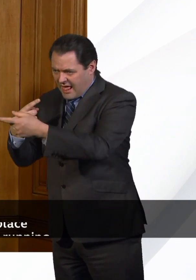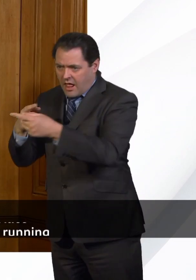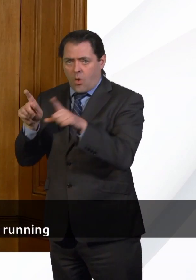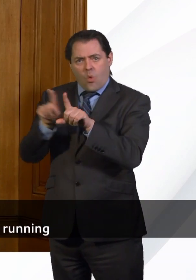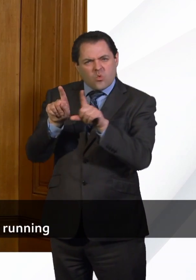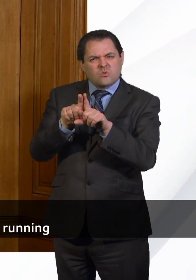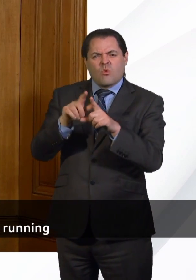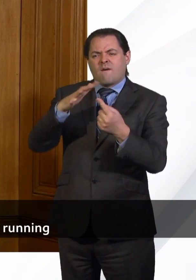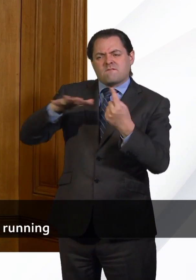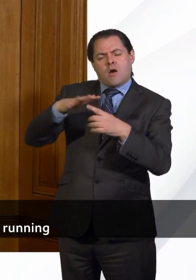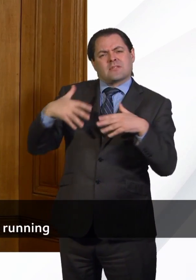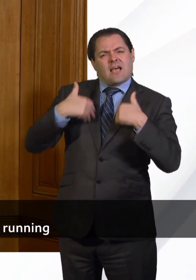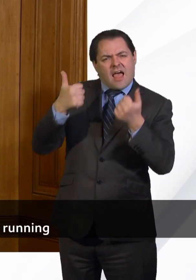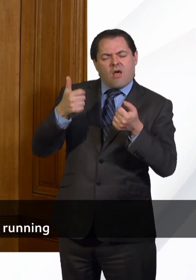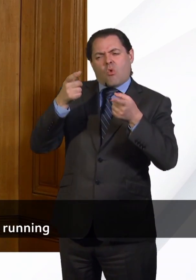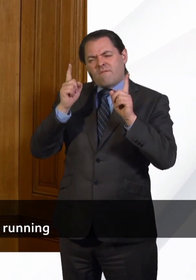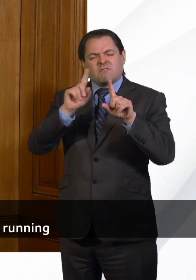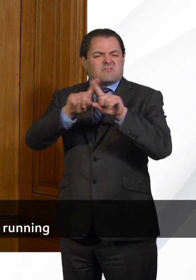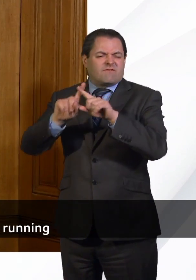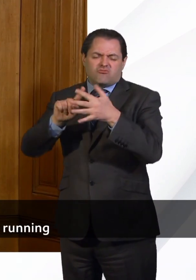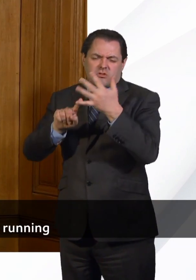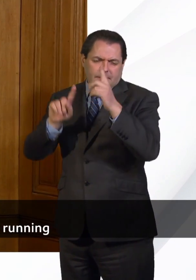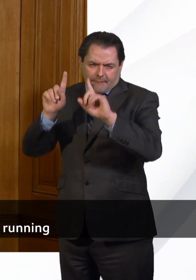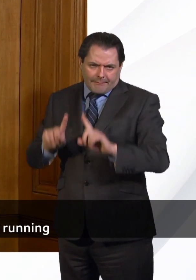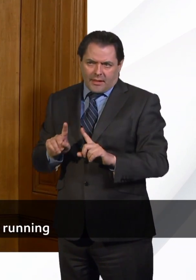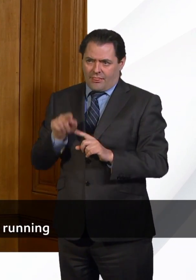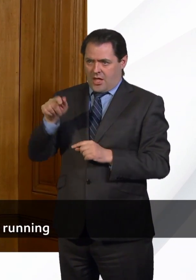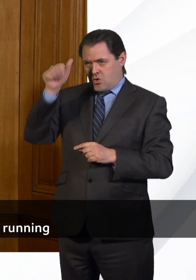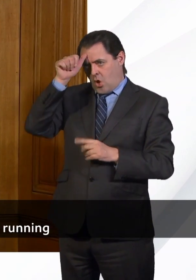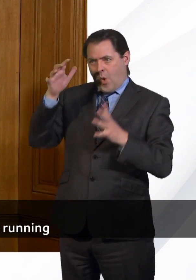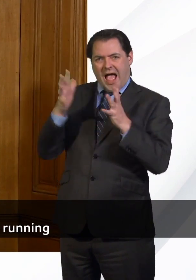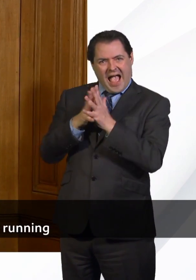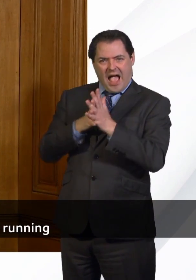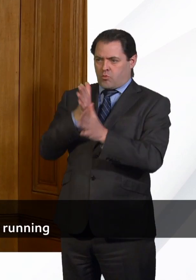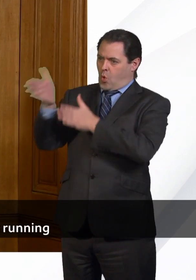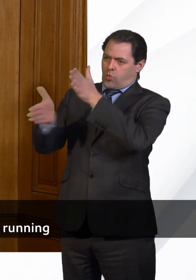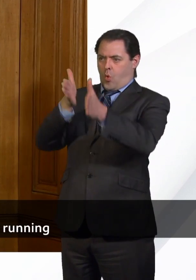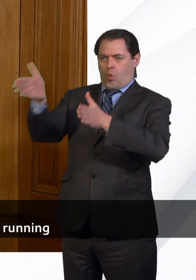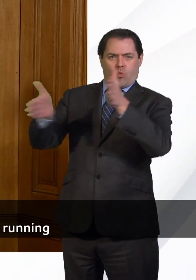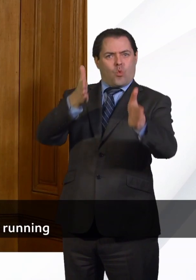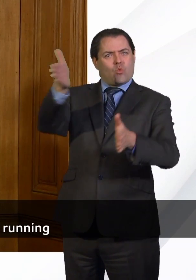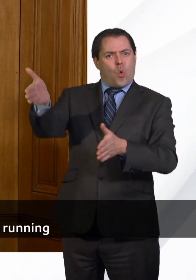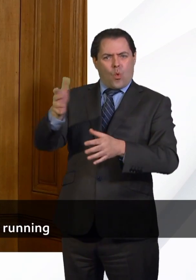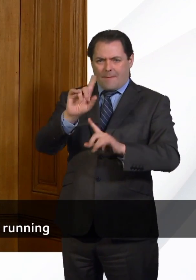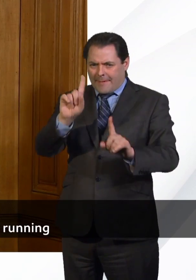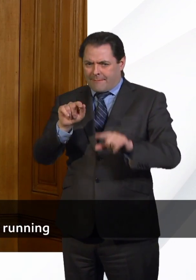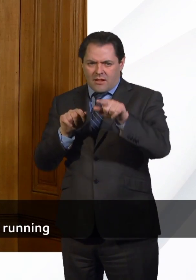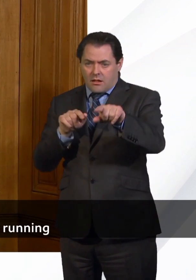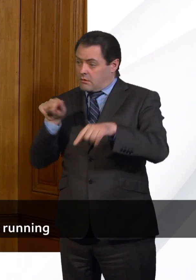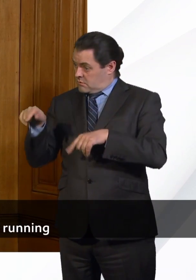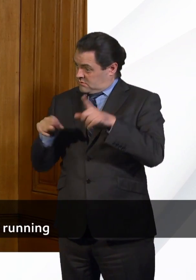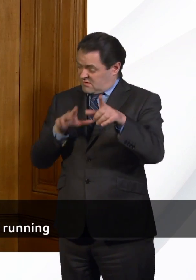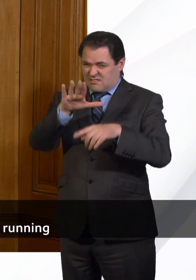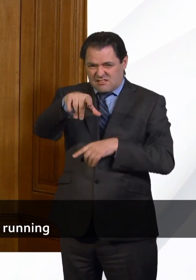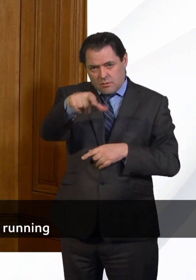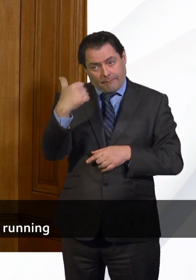officers, who are very expert in this. Exactly as you say, shoe leather epidemiology, out on the streets, finding contacts. But even actually what